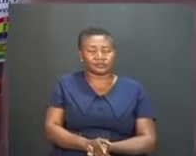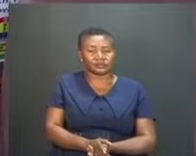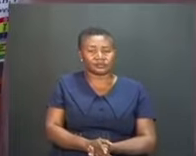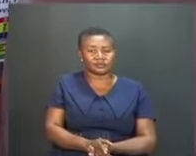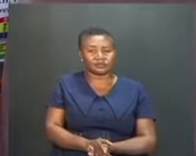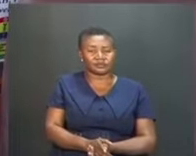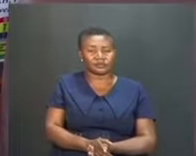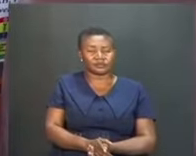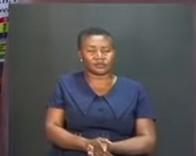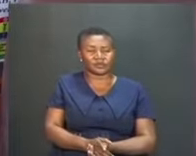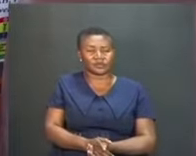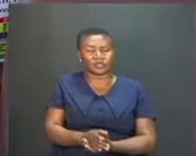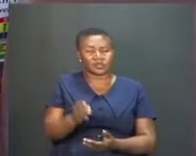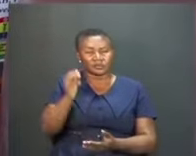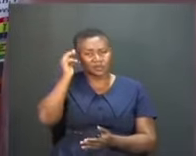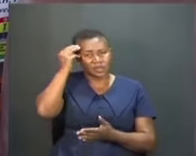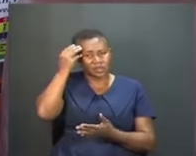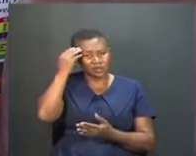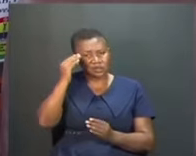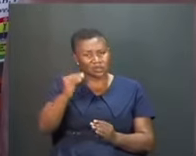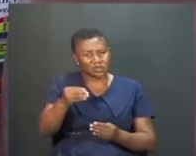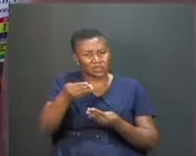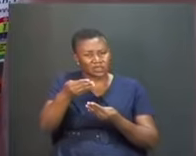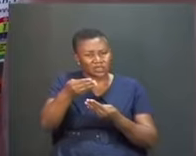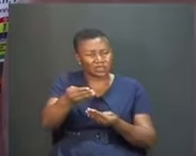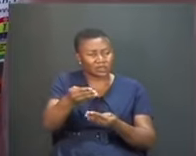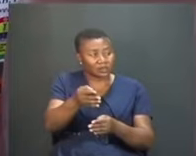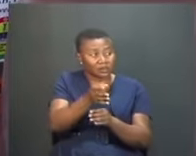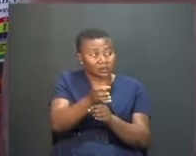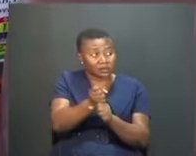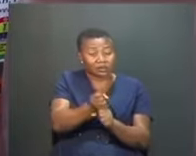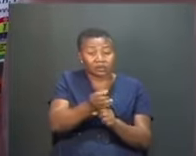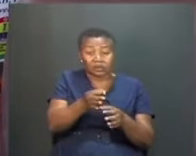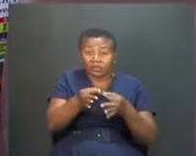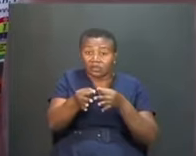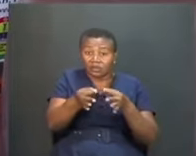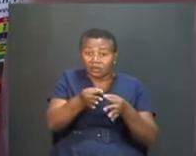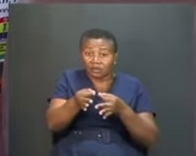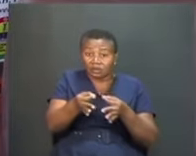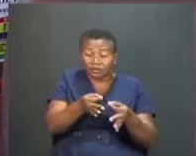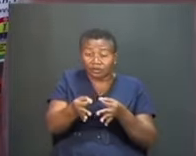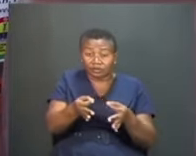give a short explanatory